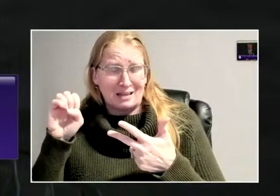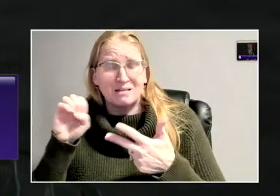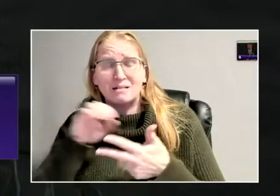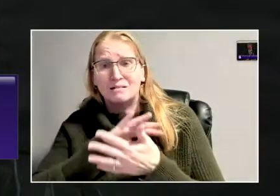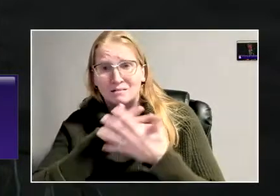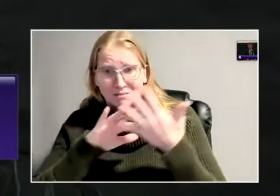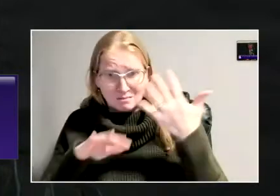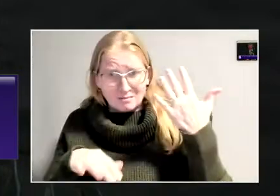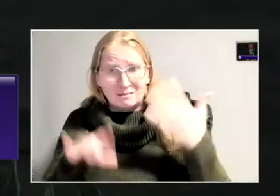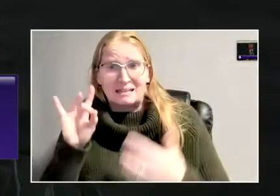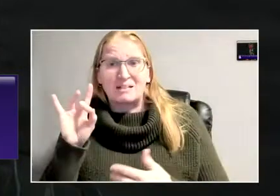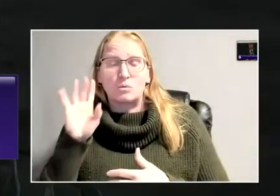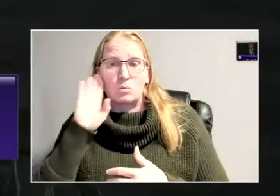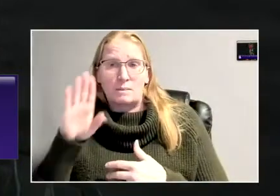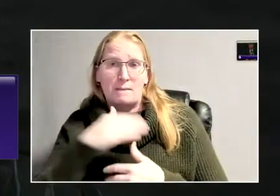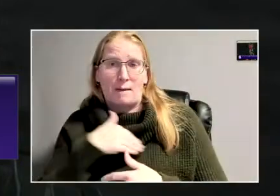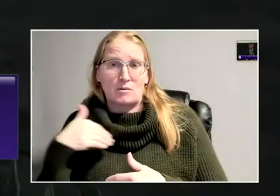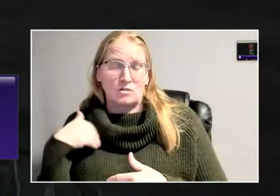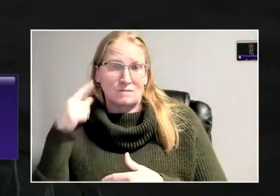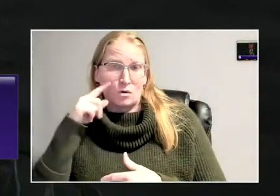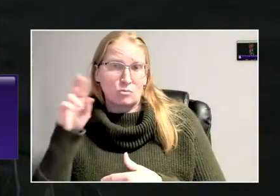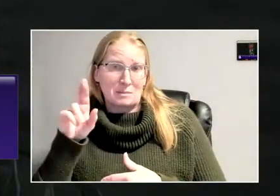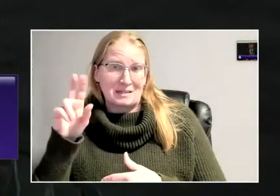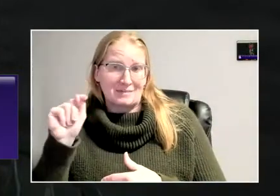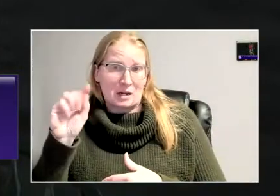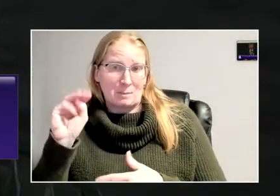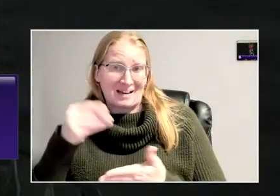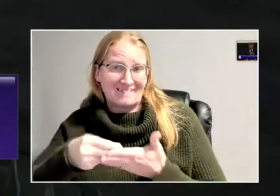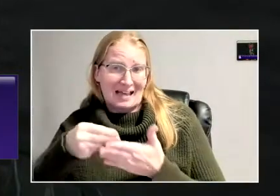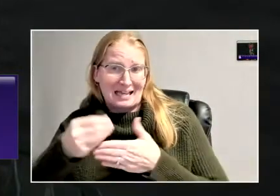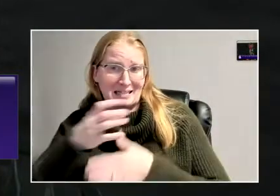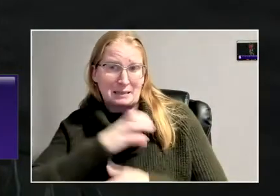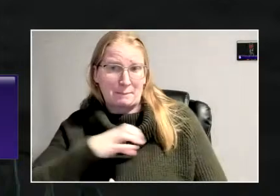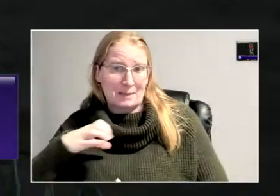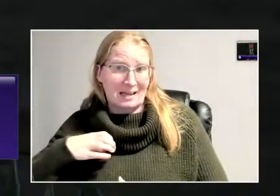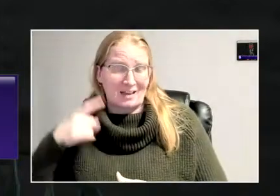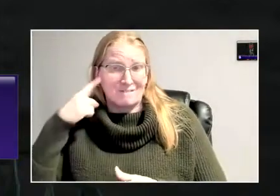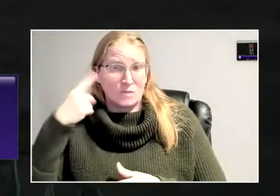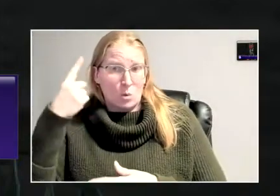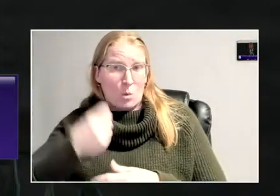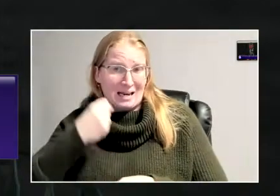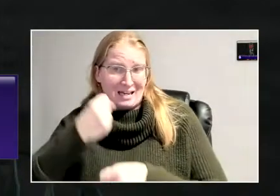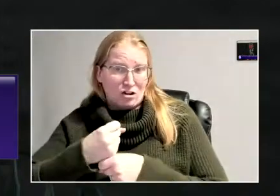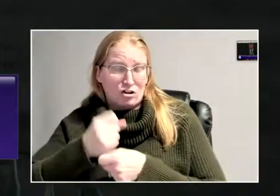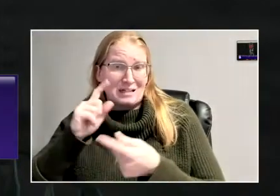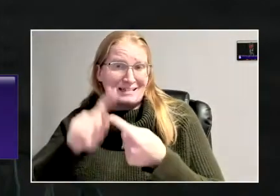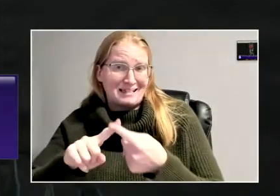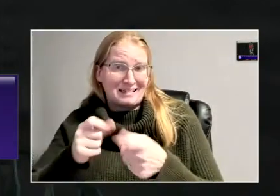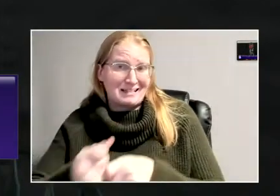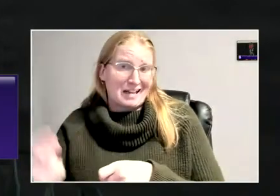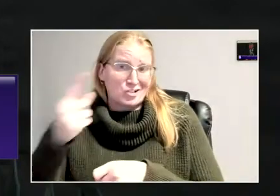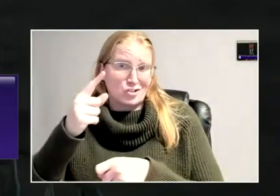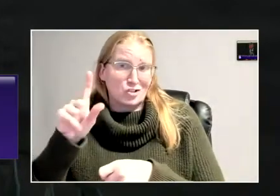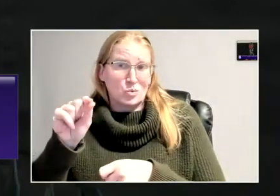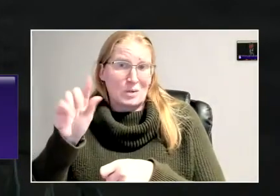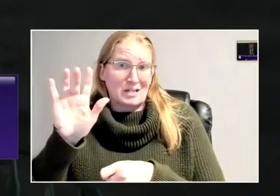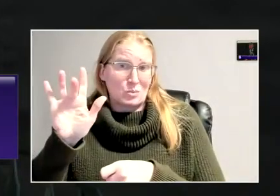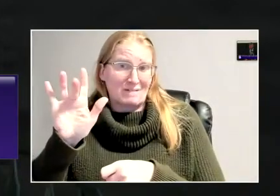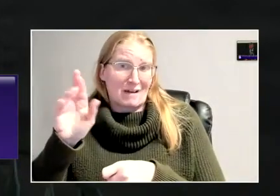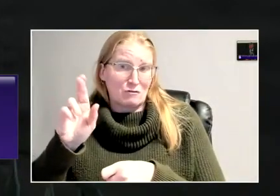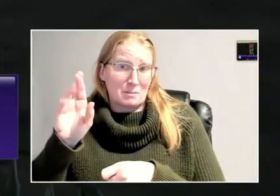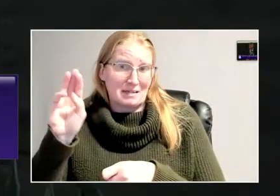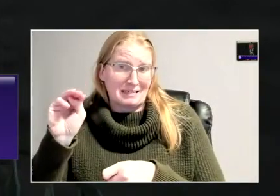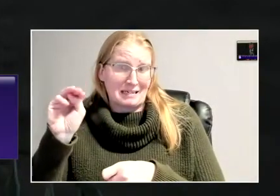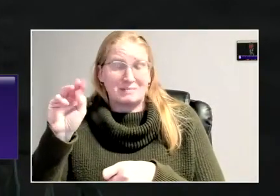representative town meeting finance committee for a term of one year until the 2025 representative town meeting and to further